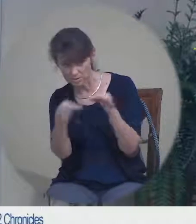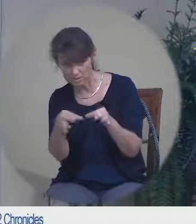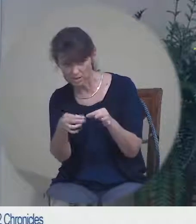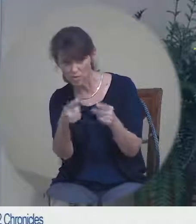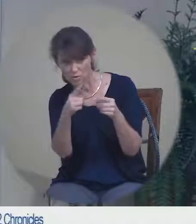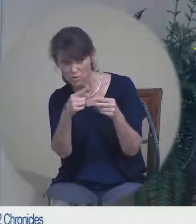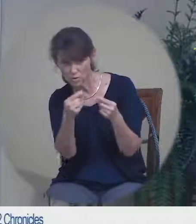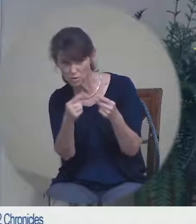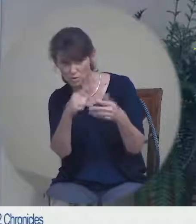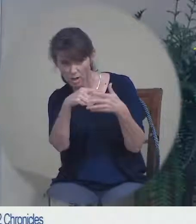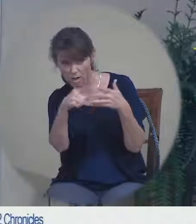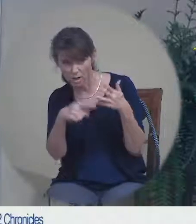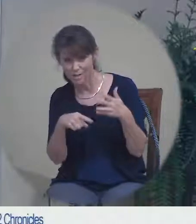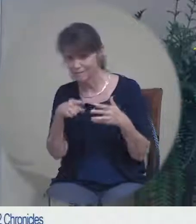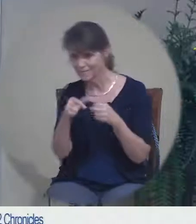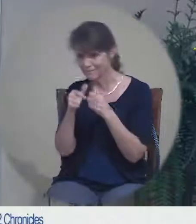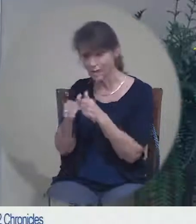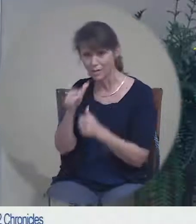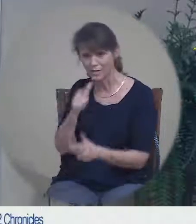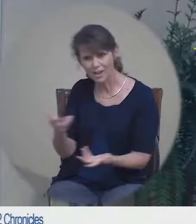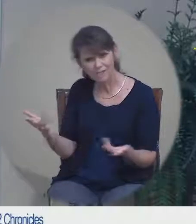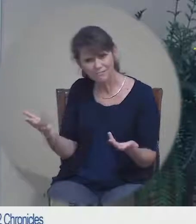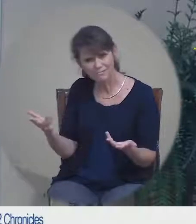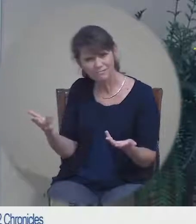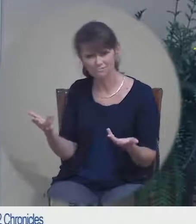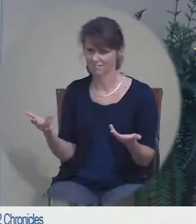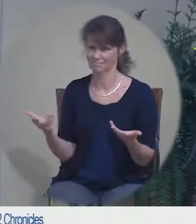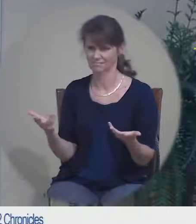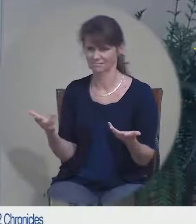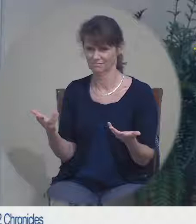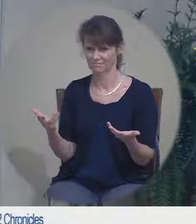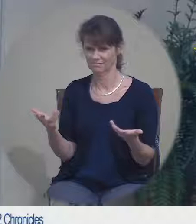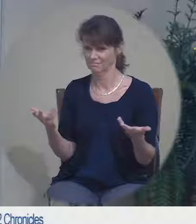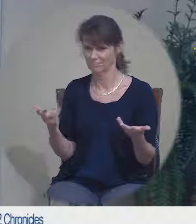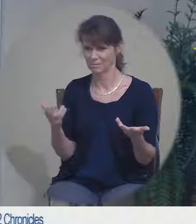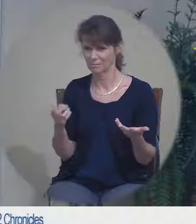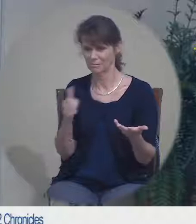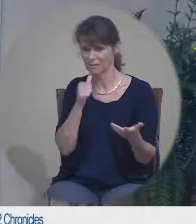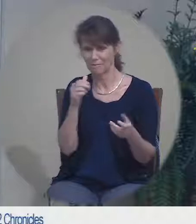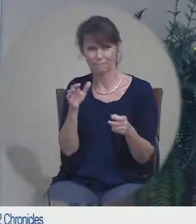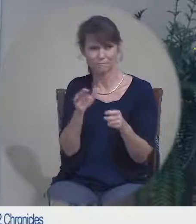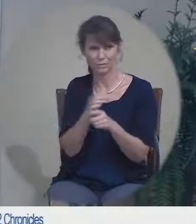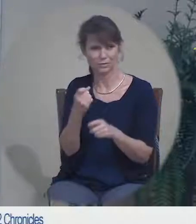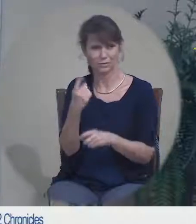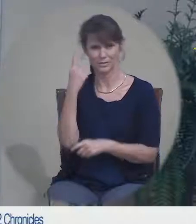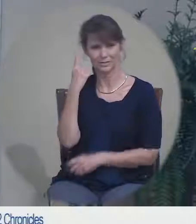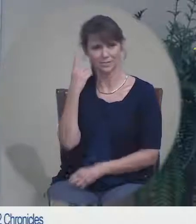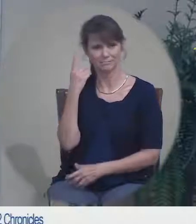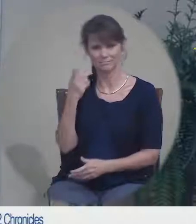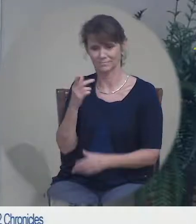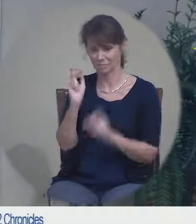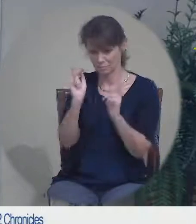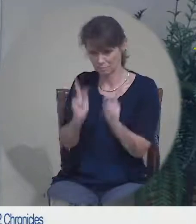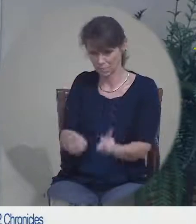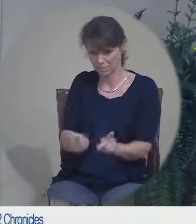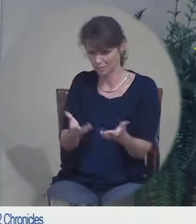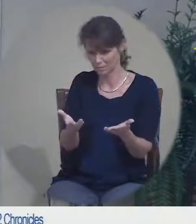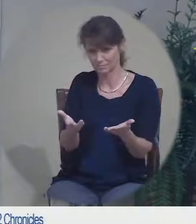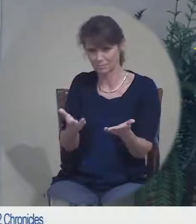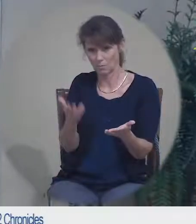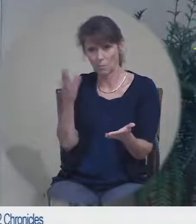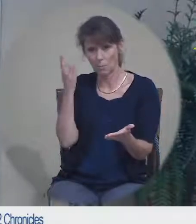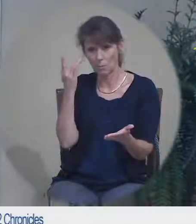So you just kind of see this person that's kind of conflicted and kind of divided. What else do we